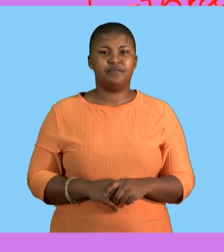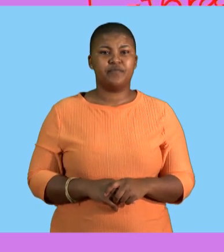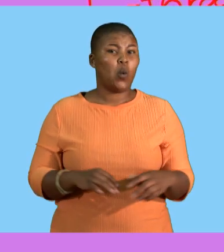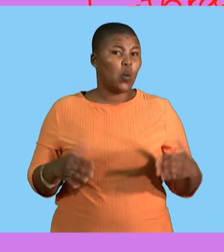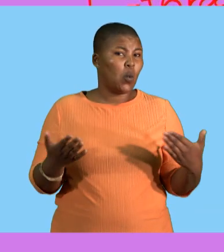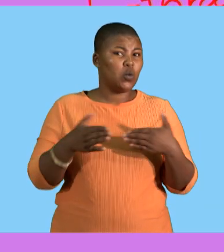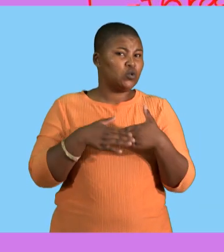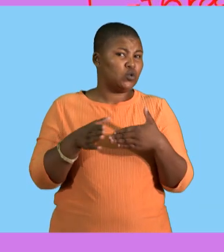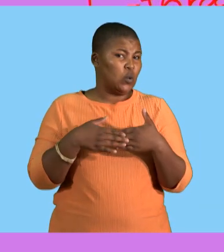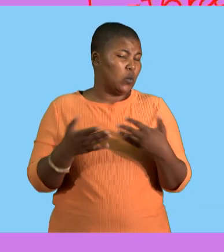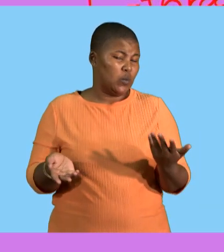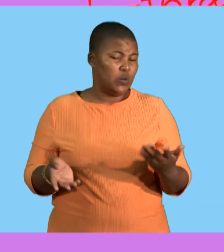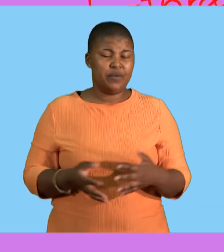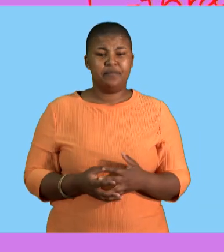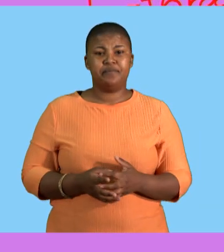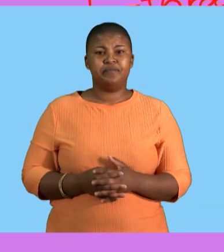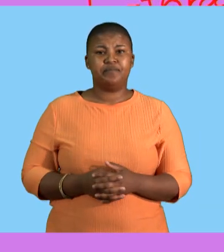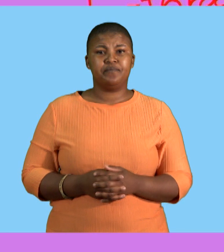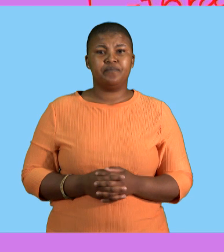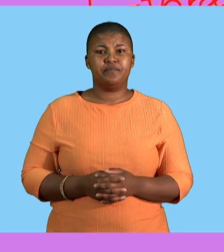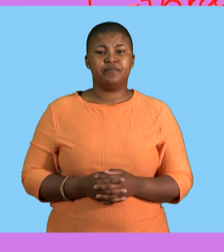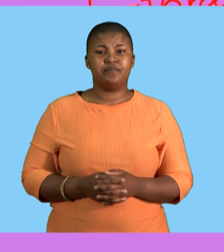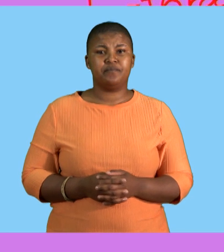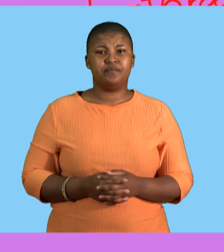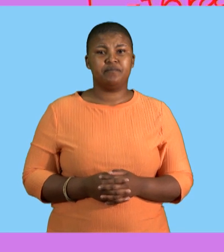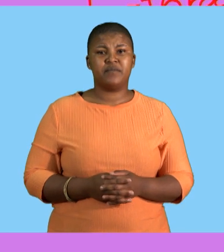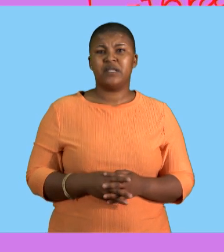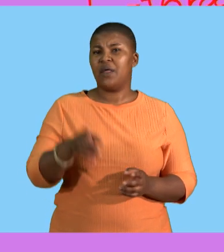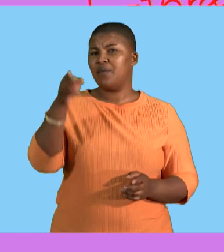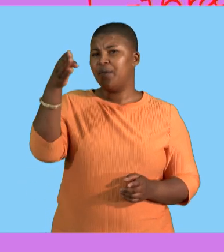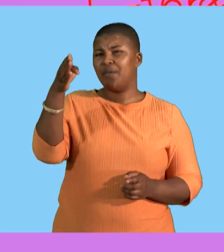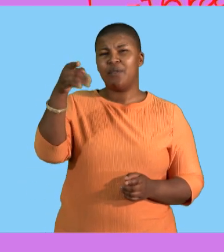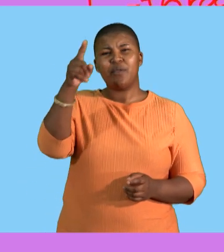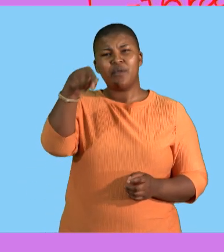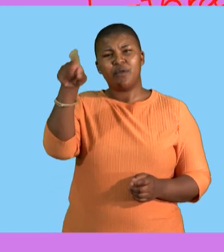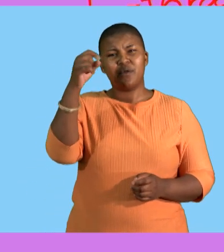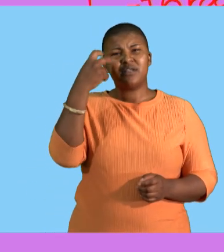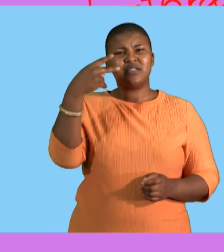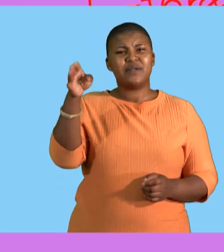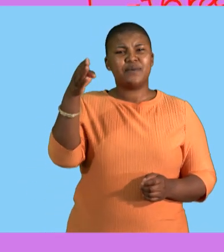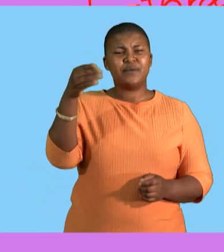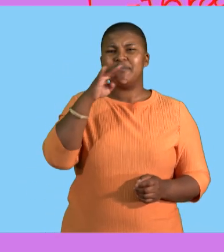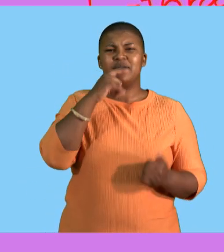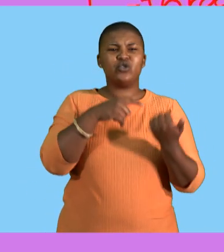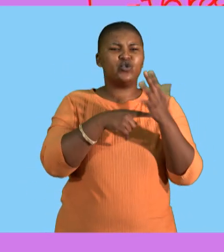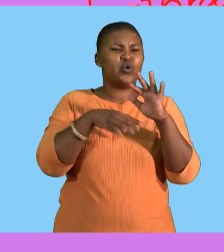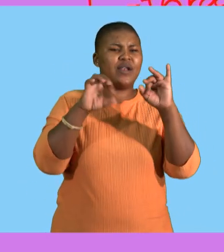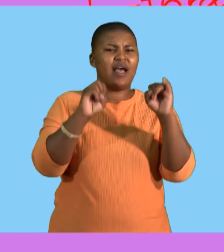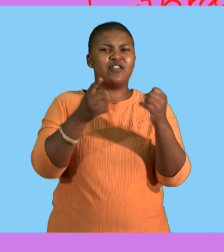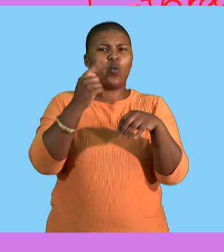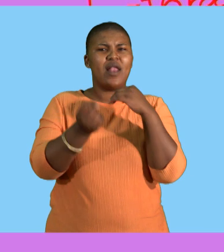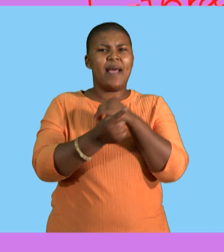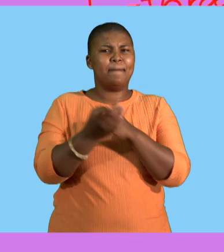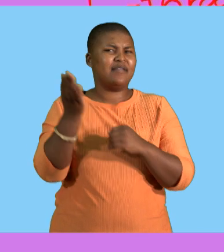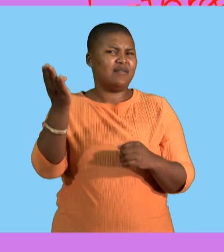the door. And then over here, there's an empty space where he didn't show whatever he wants to